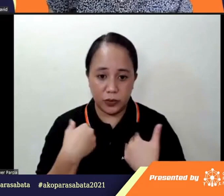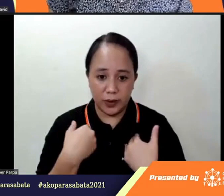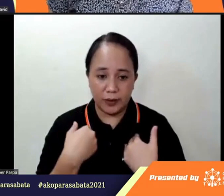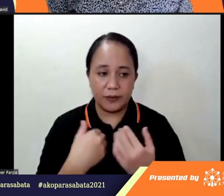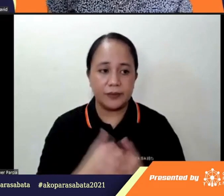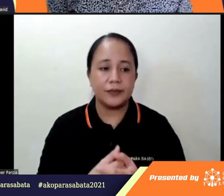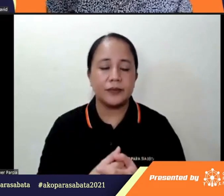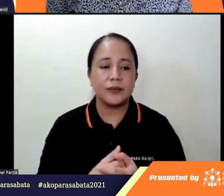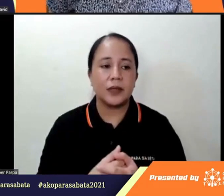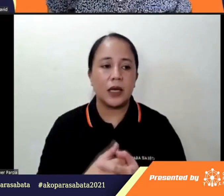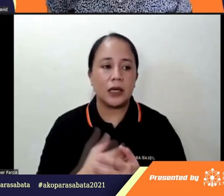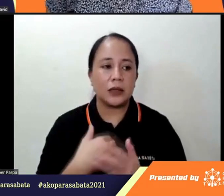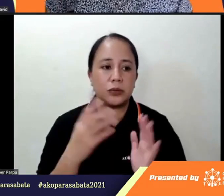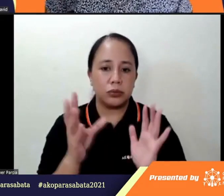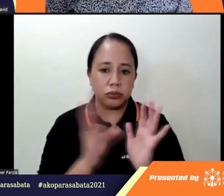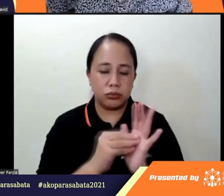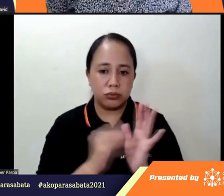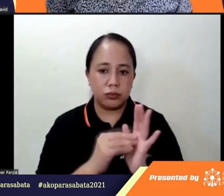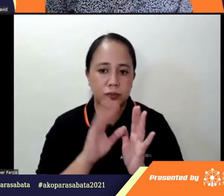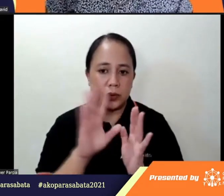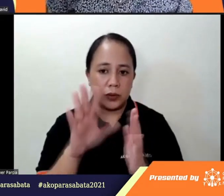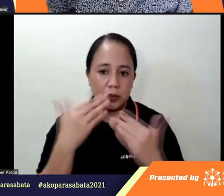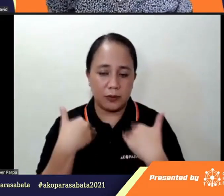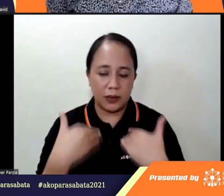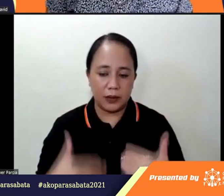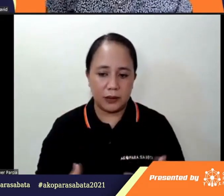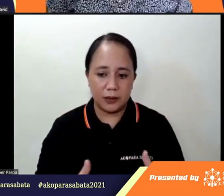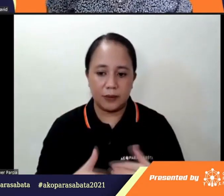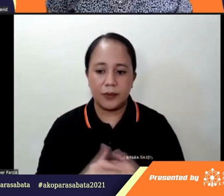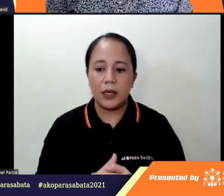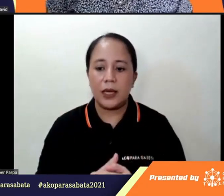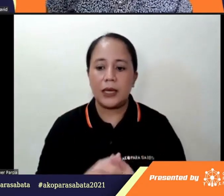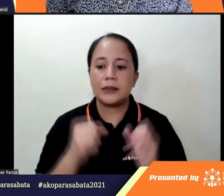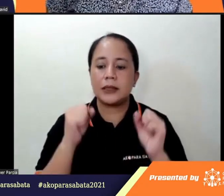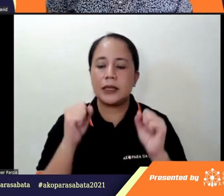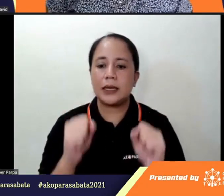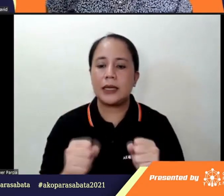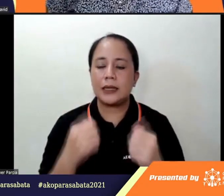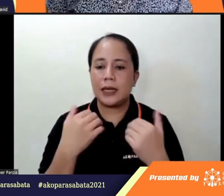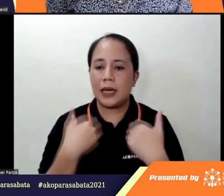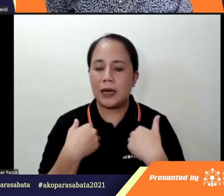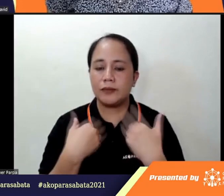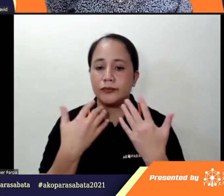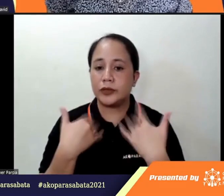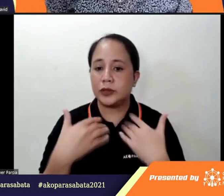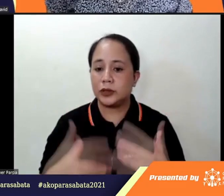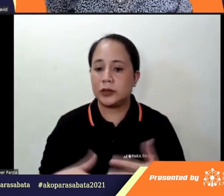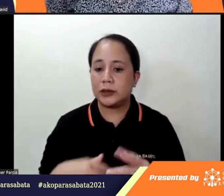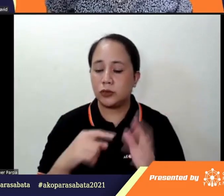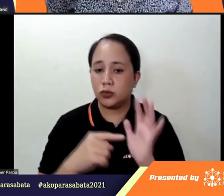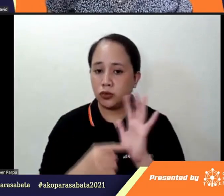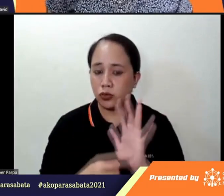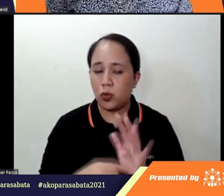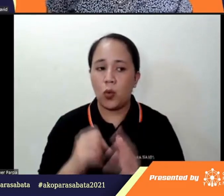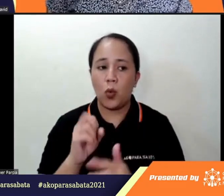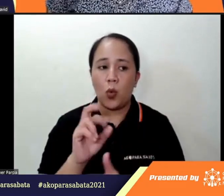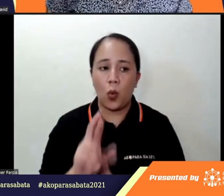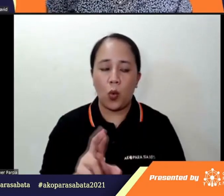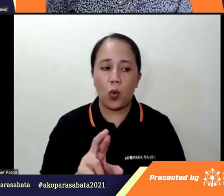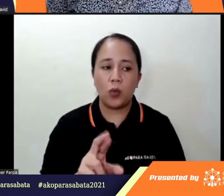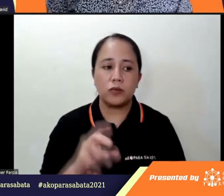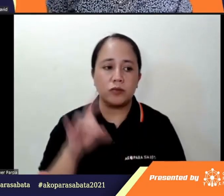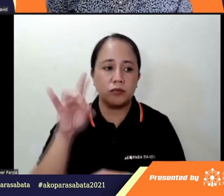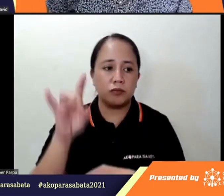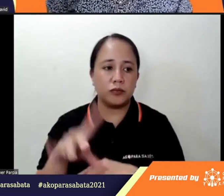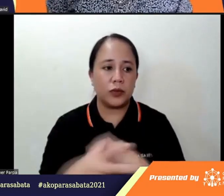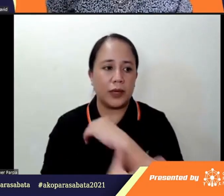is recorded by your body. And it can come out as a physical symptom or poor health,